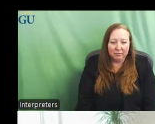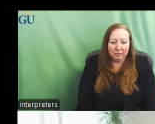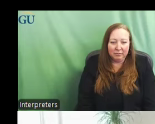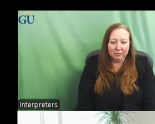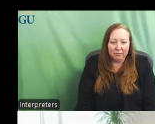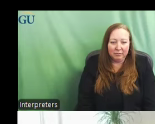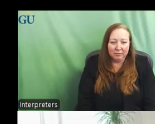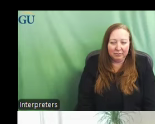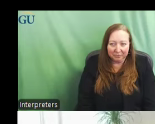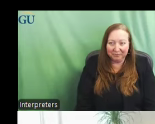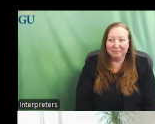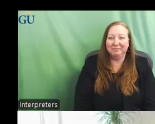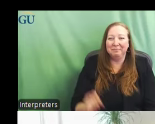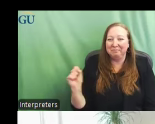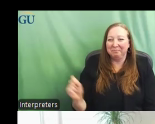All right.